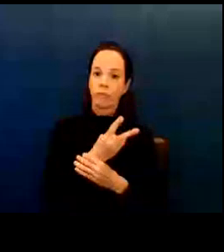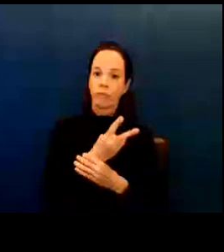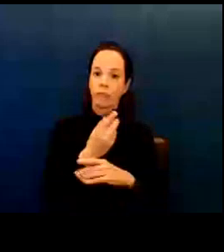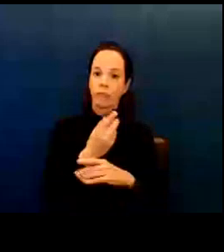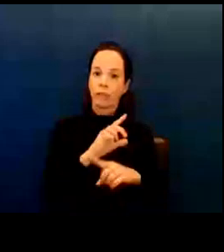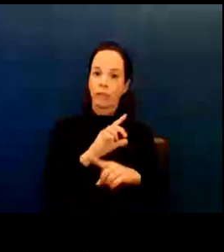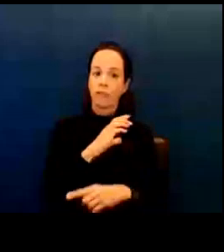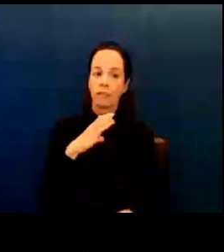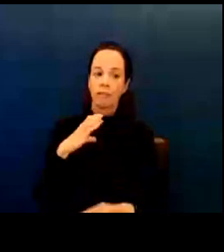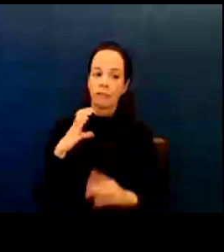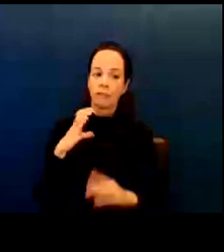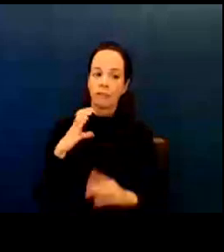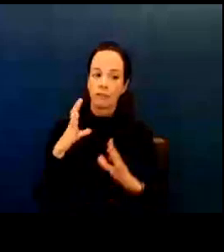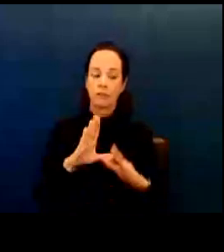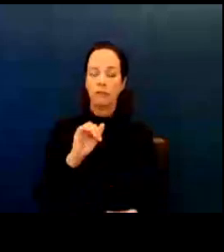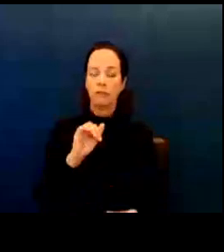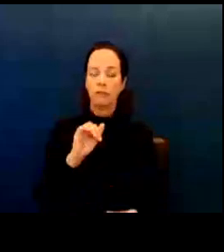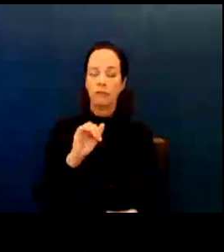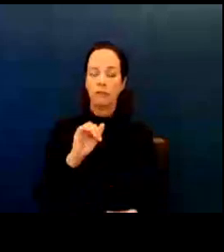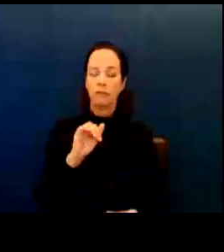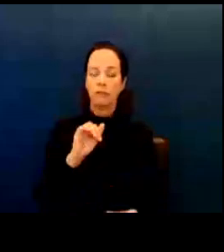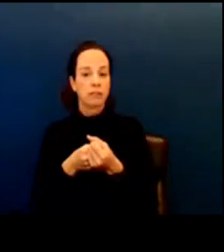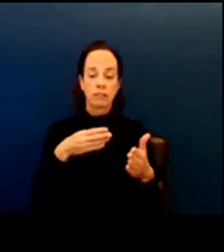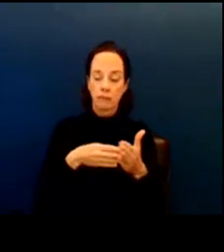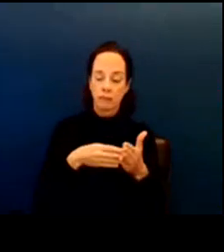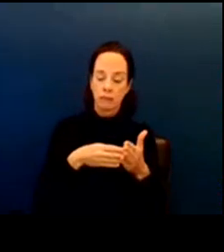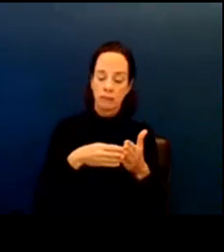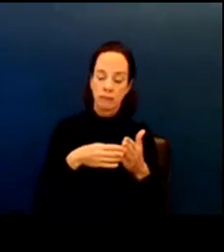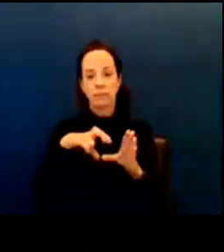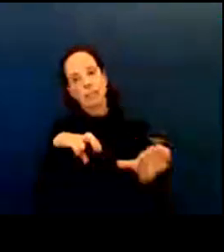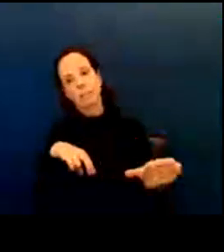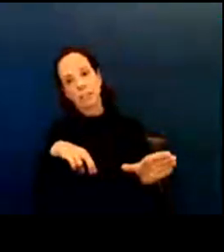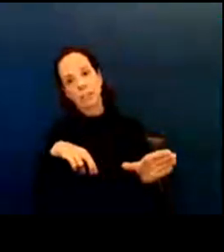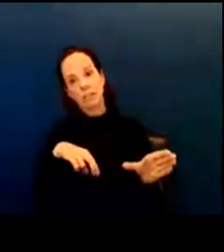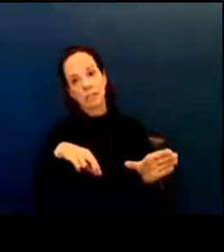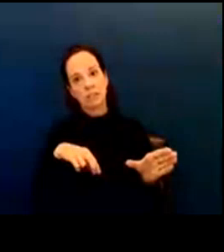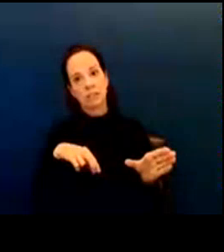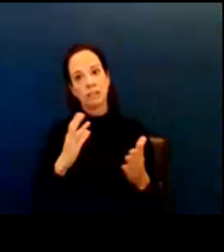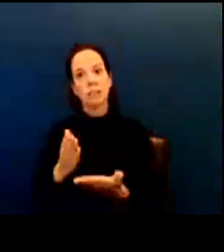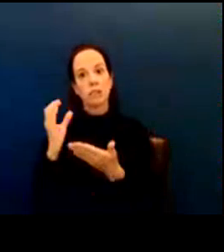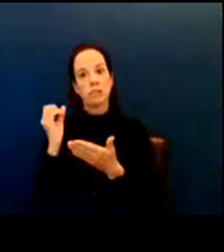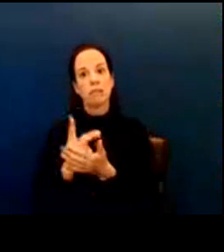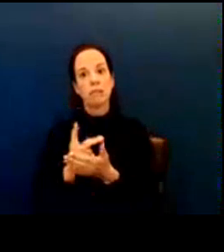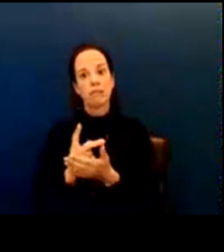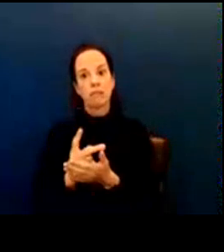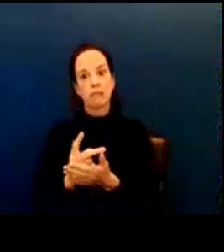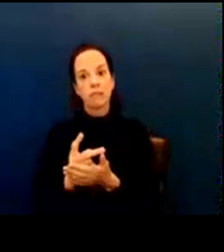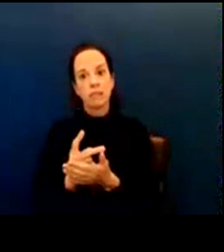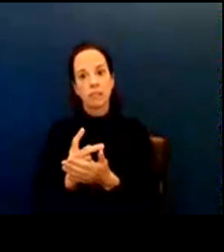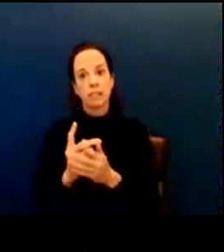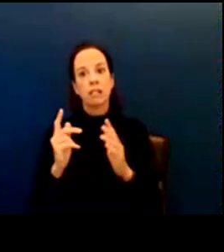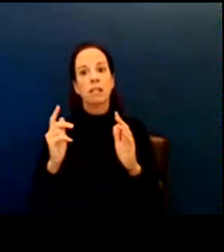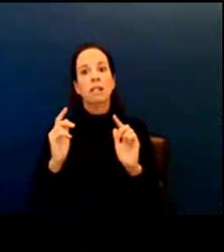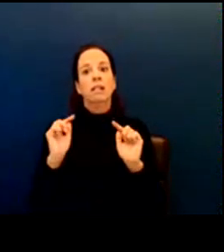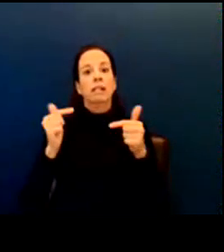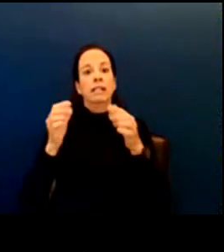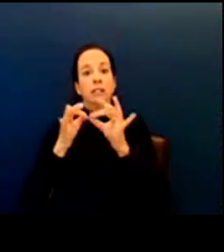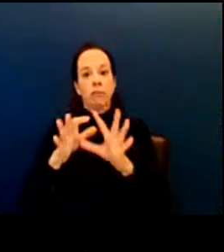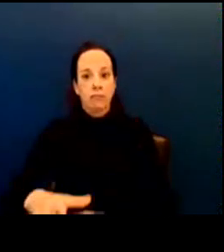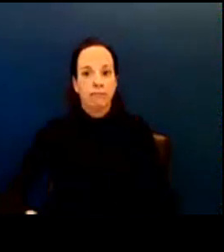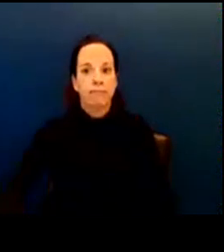favor? Opposed? Abstentions? Motion is approved. Moving to items